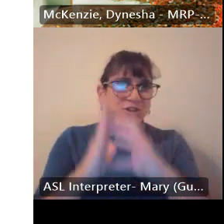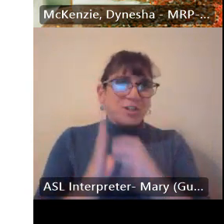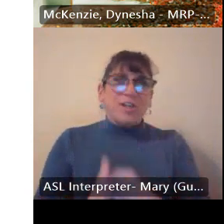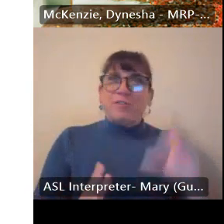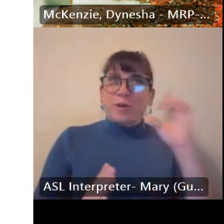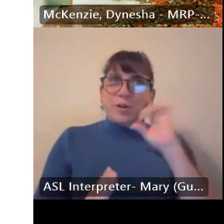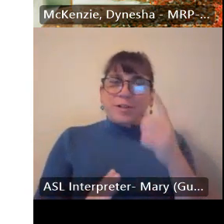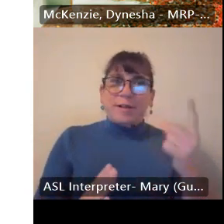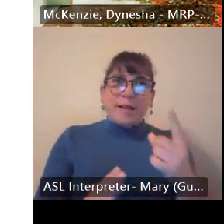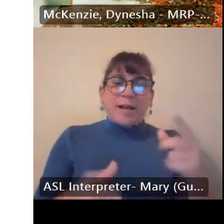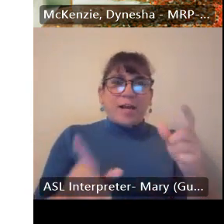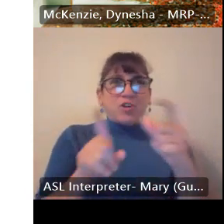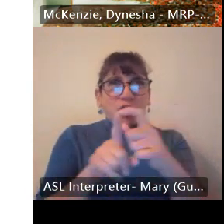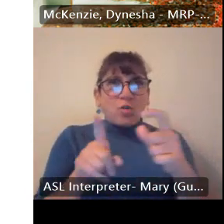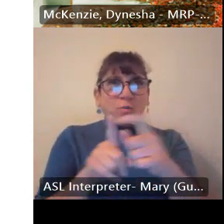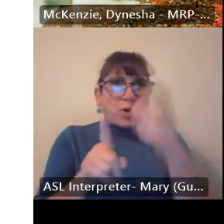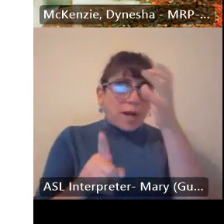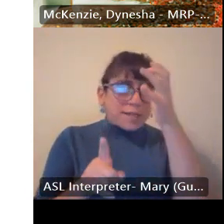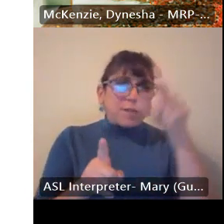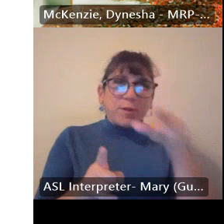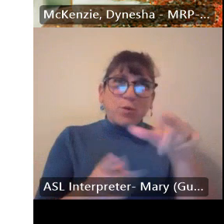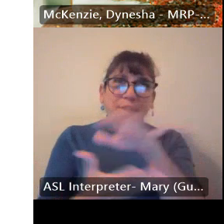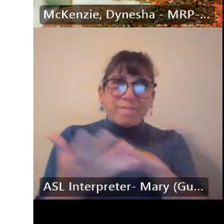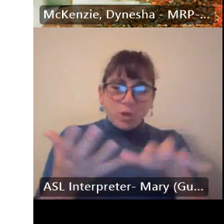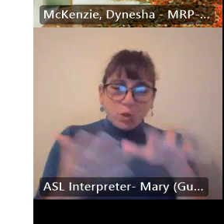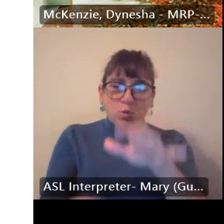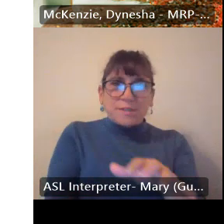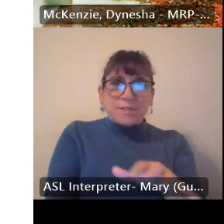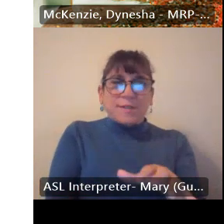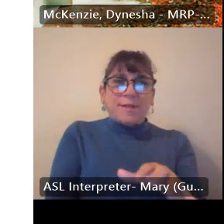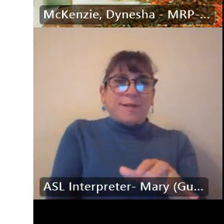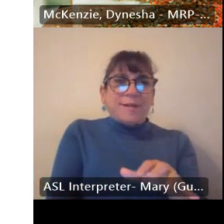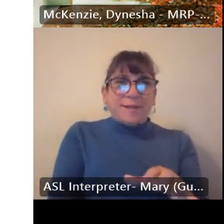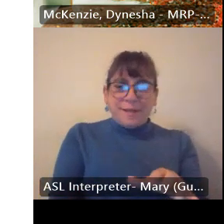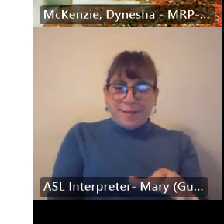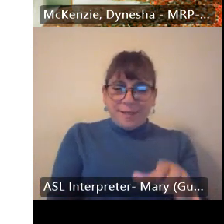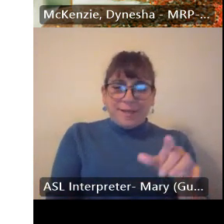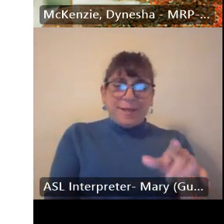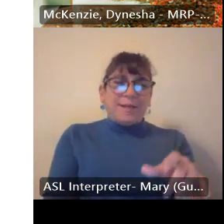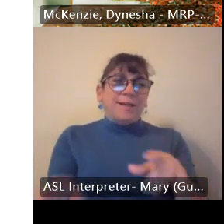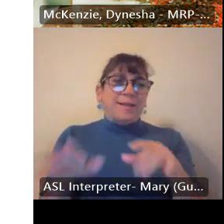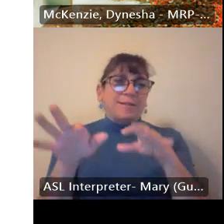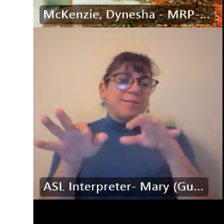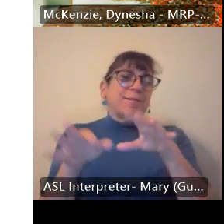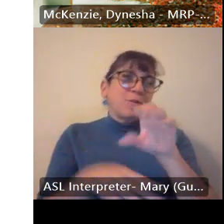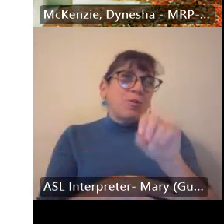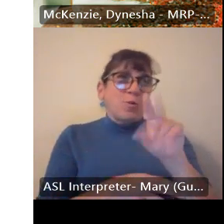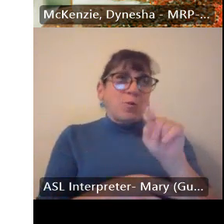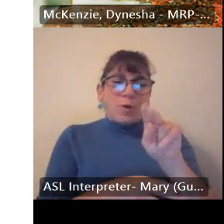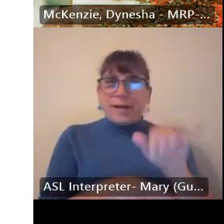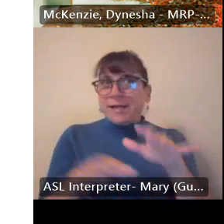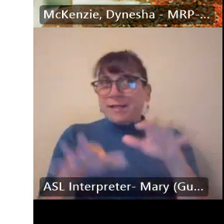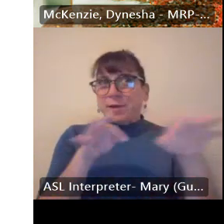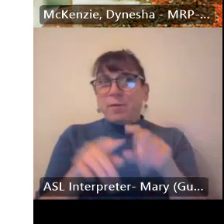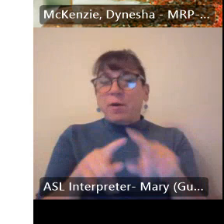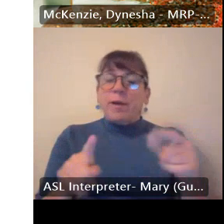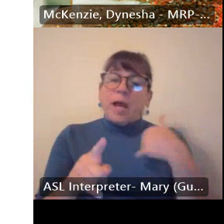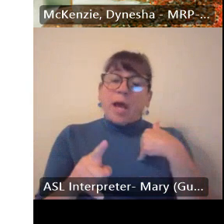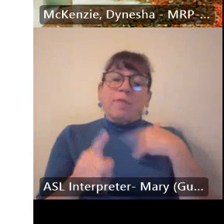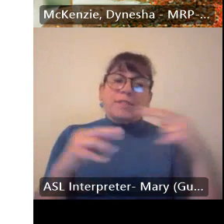term or concept or scoring and you're a little confused about that, Courtney explained it was the delta, but we do have additional slides on each section coming